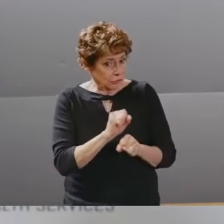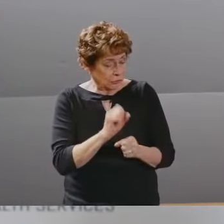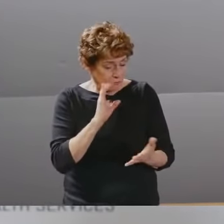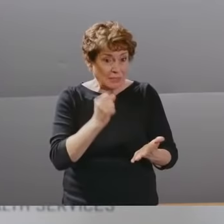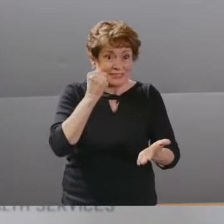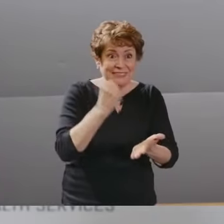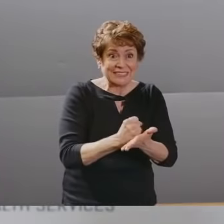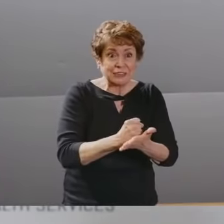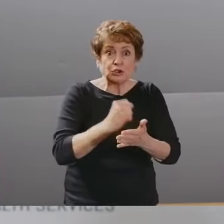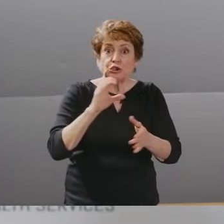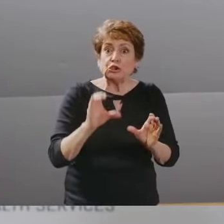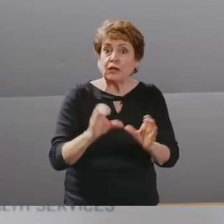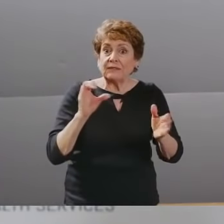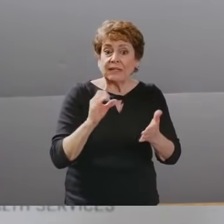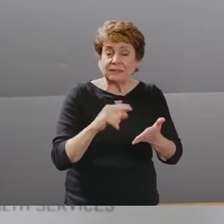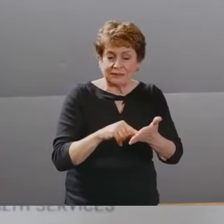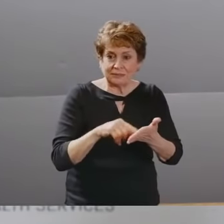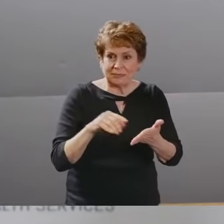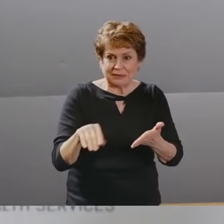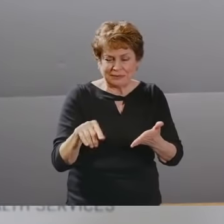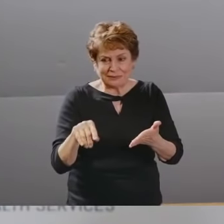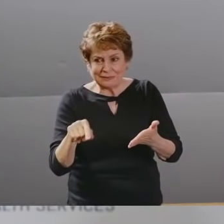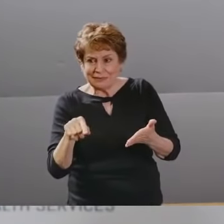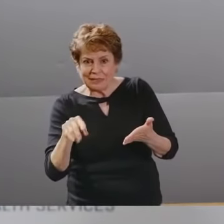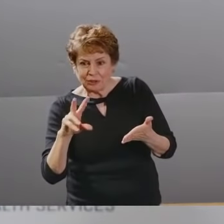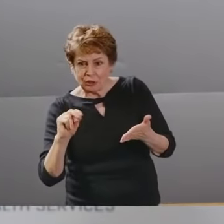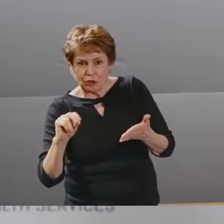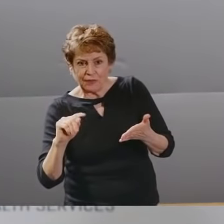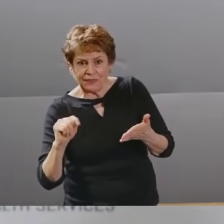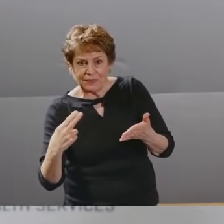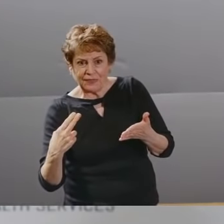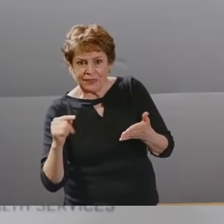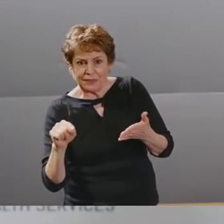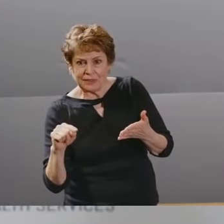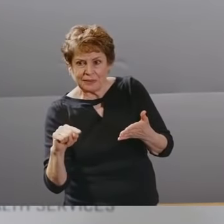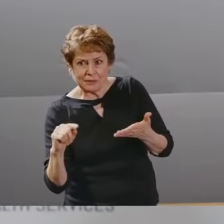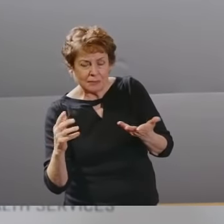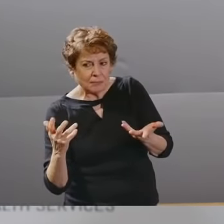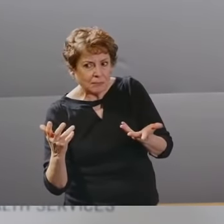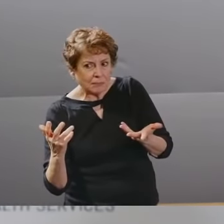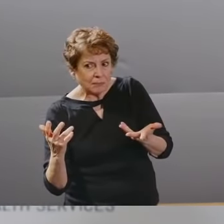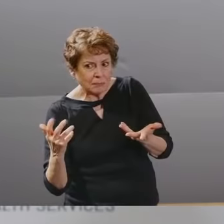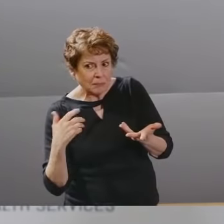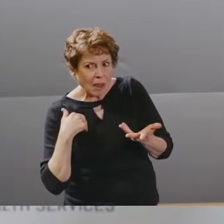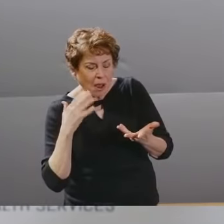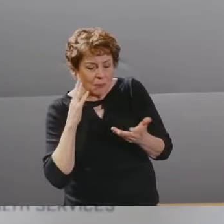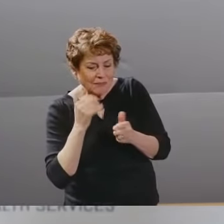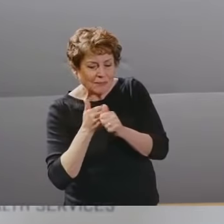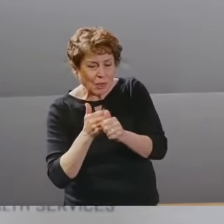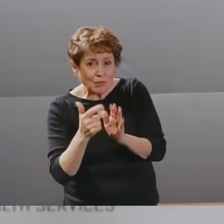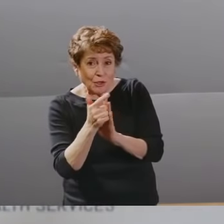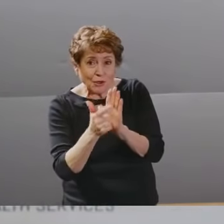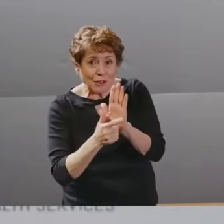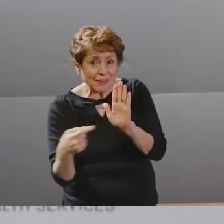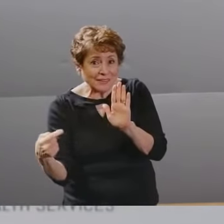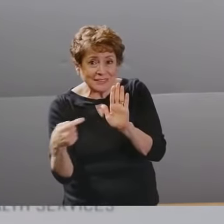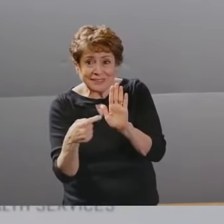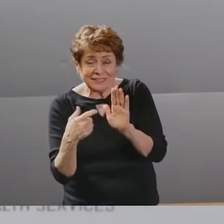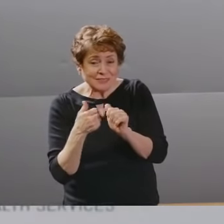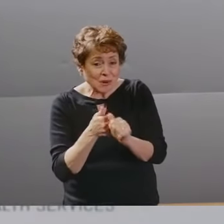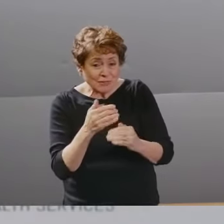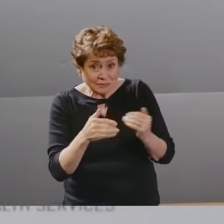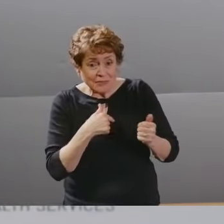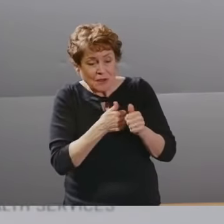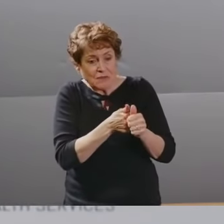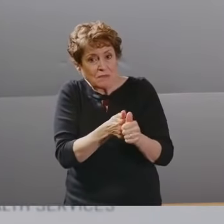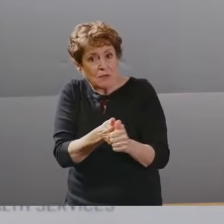county level. I'm going to follow the law and follow the process. Of course I am. Billy, go ahead, please. Thank you, Governor. Billy Harposh, iHeartRadio.